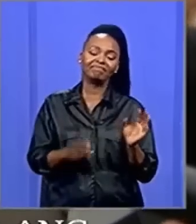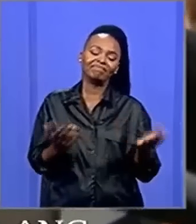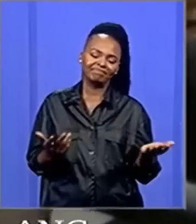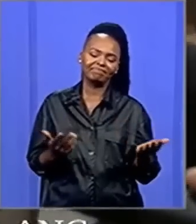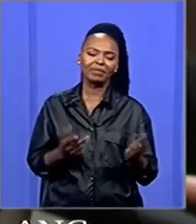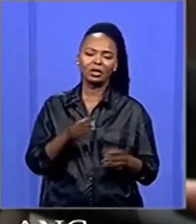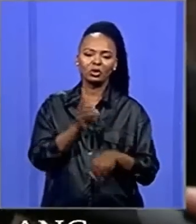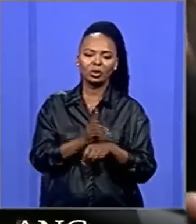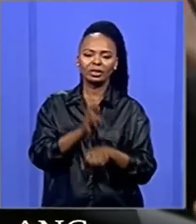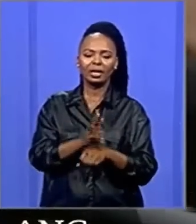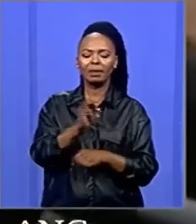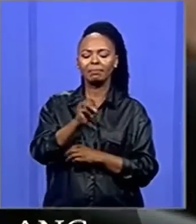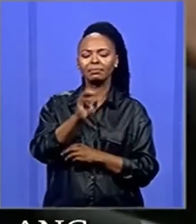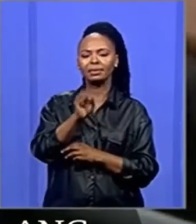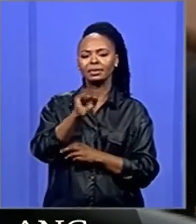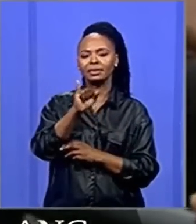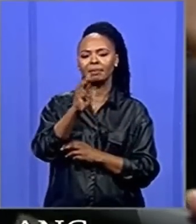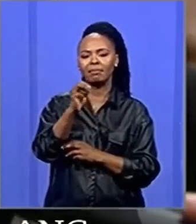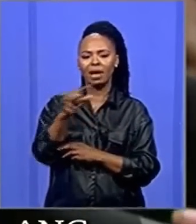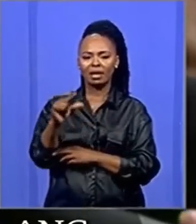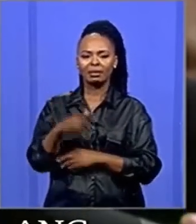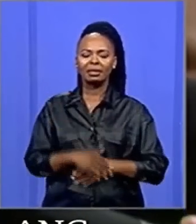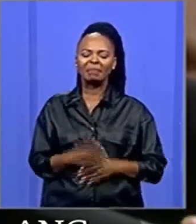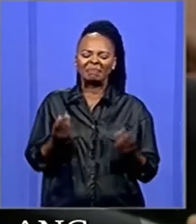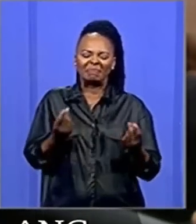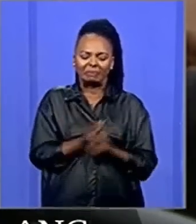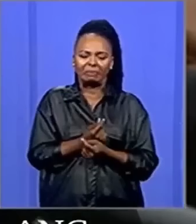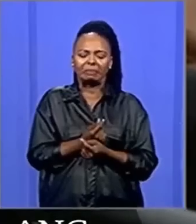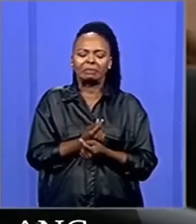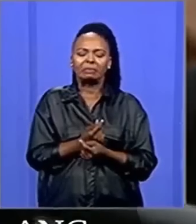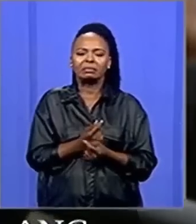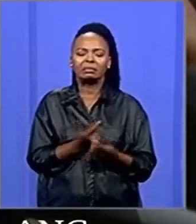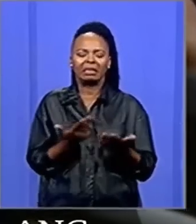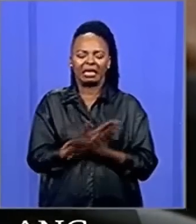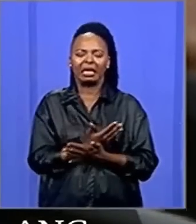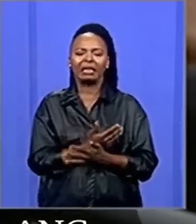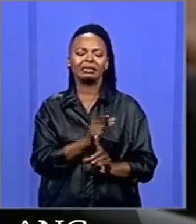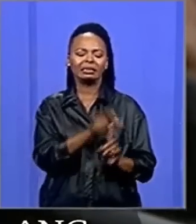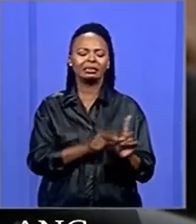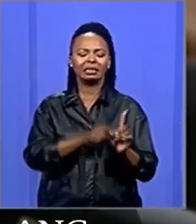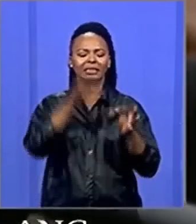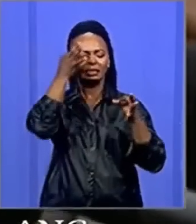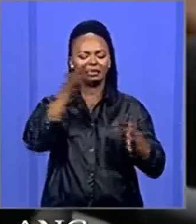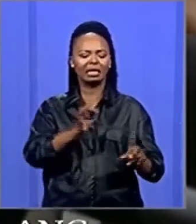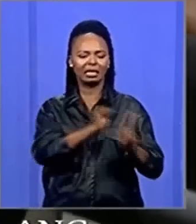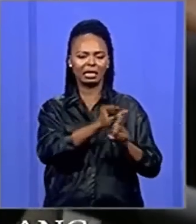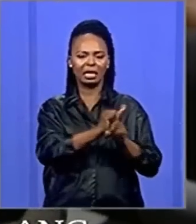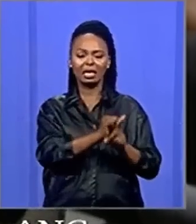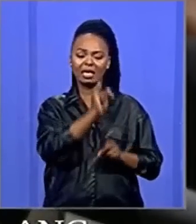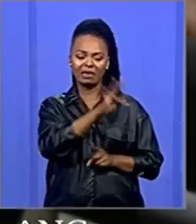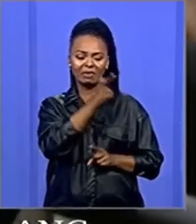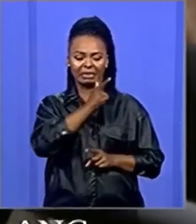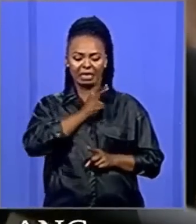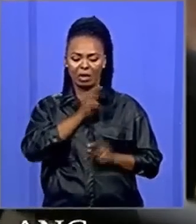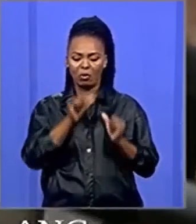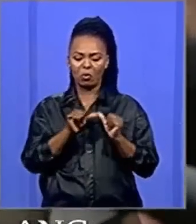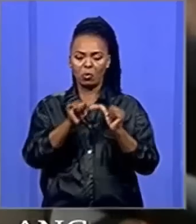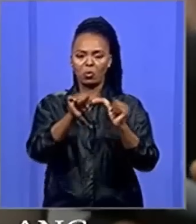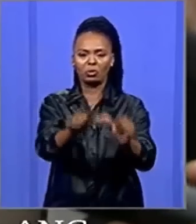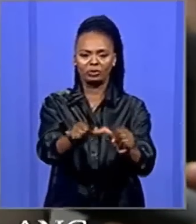the decision that he has taken, and I'm rather pleased that he says he will want to continue being